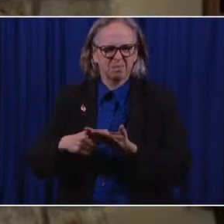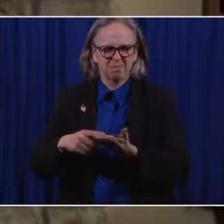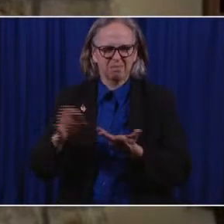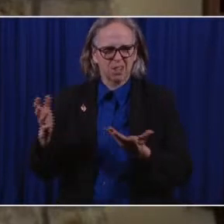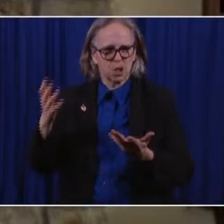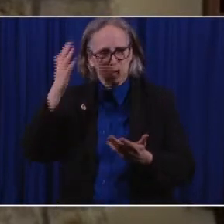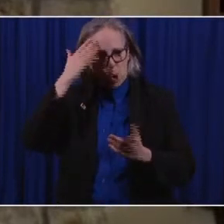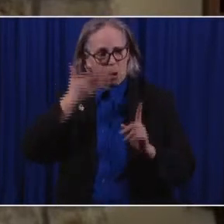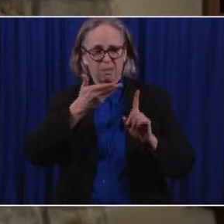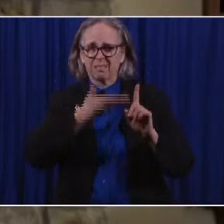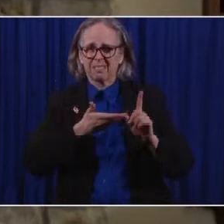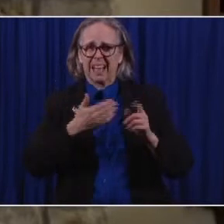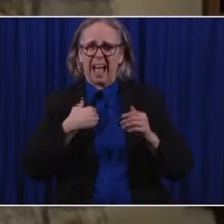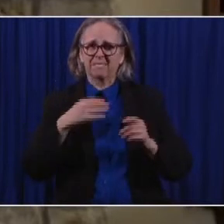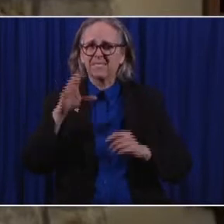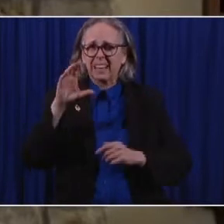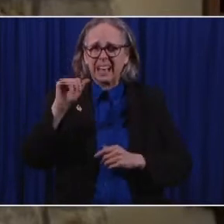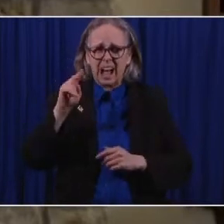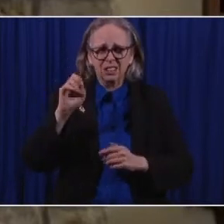is on chemo.